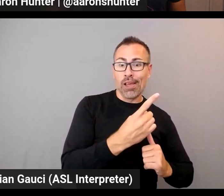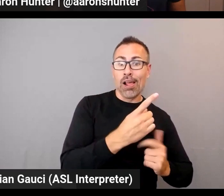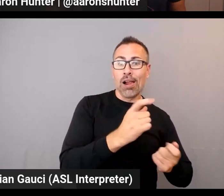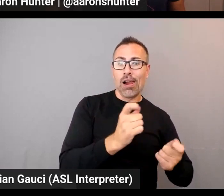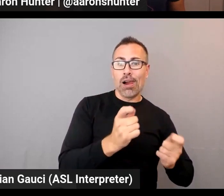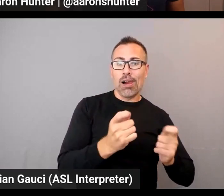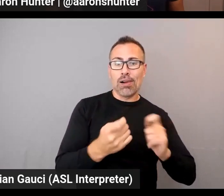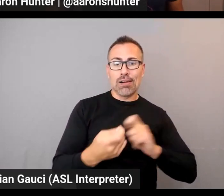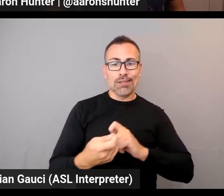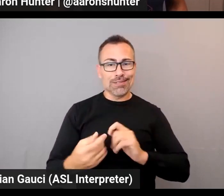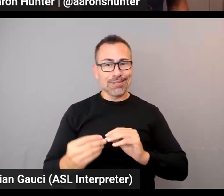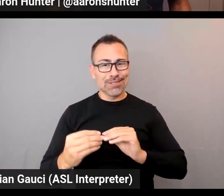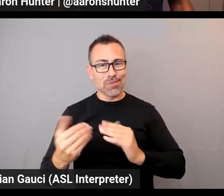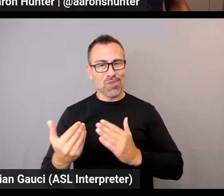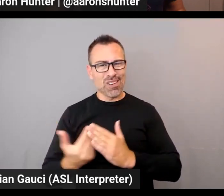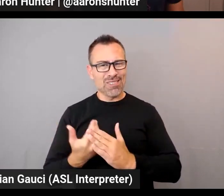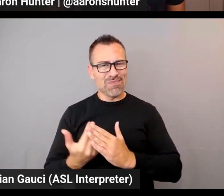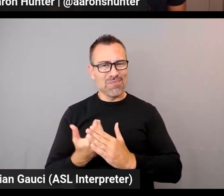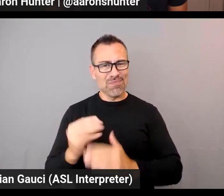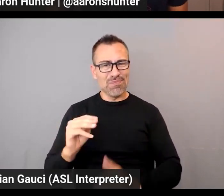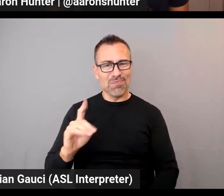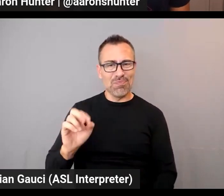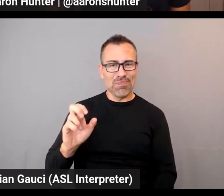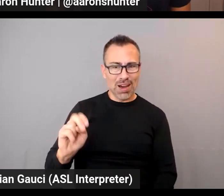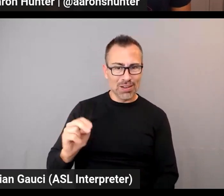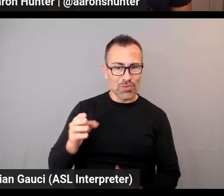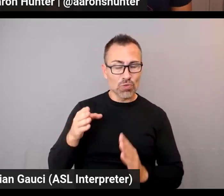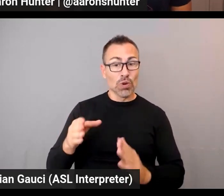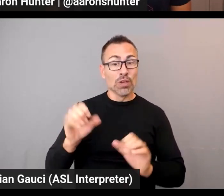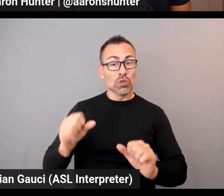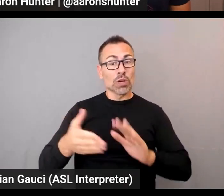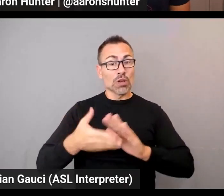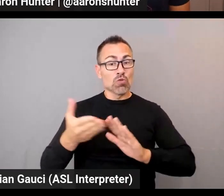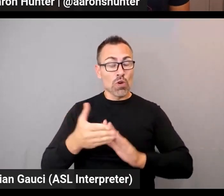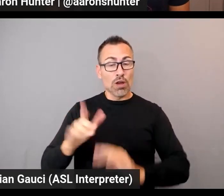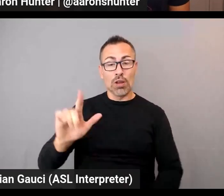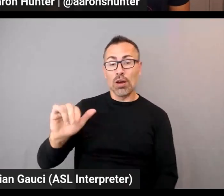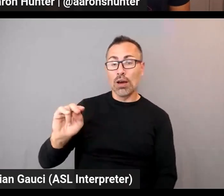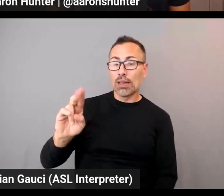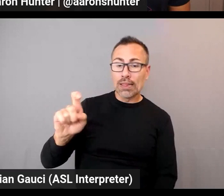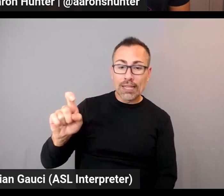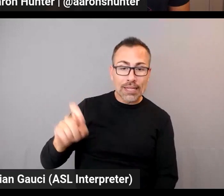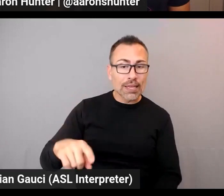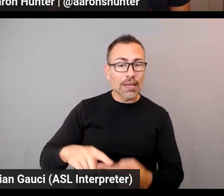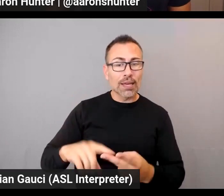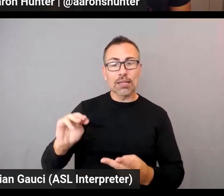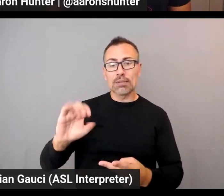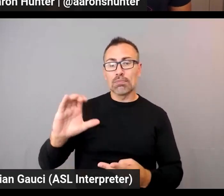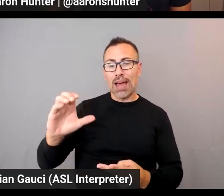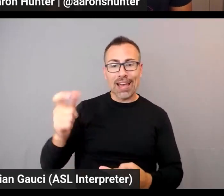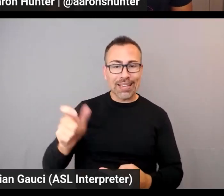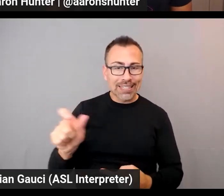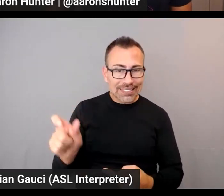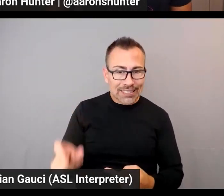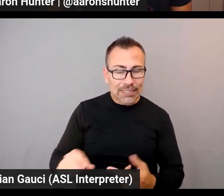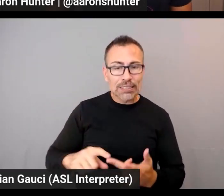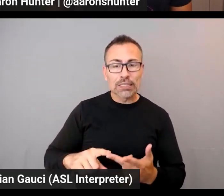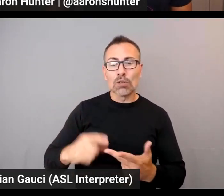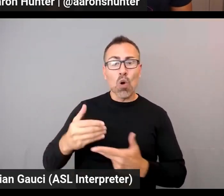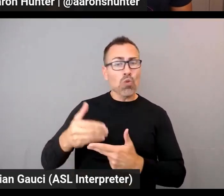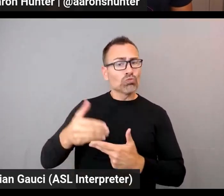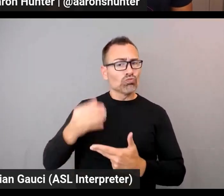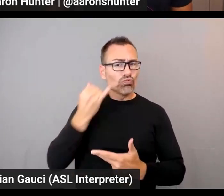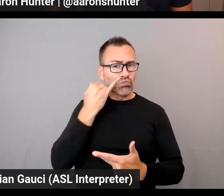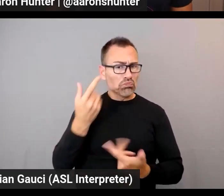more modern version of .NET so that they can run on, Linux, Mac instances, or on Windows still if they want